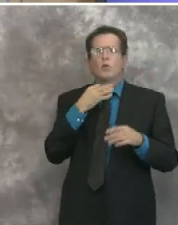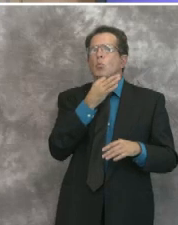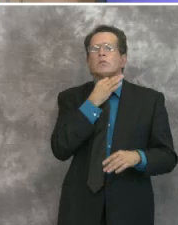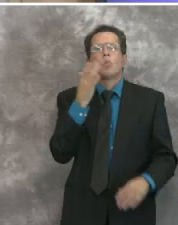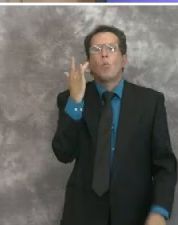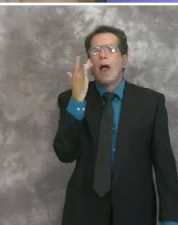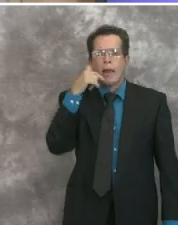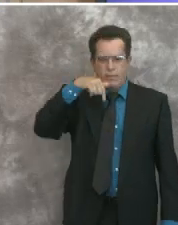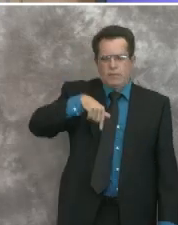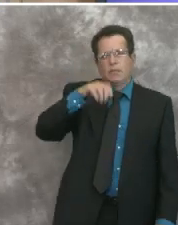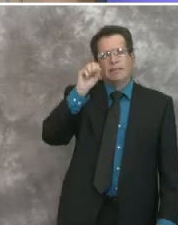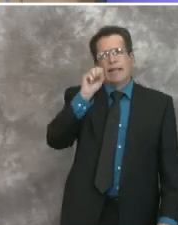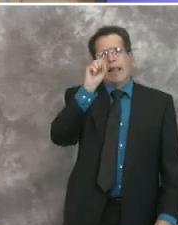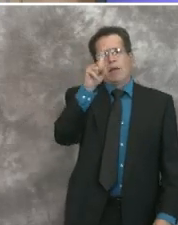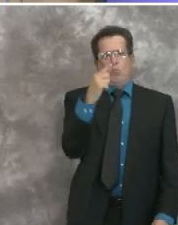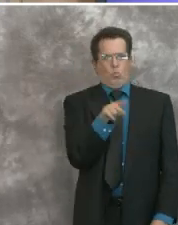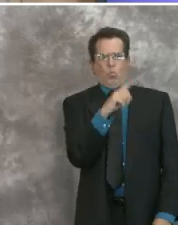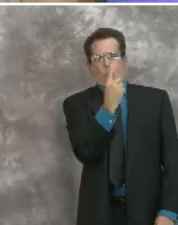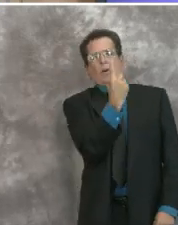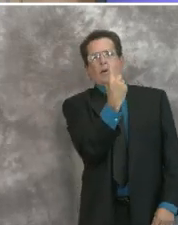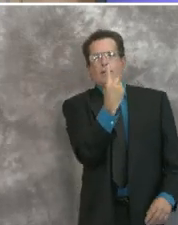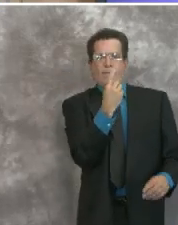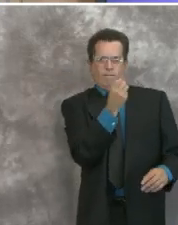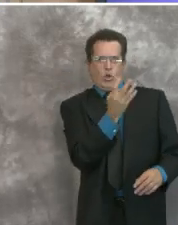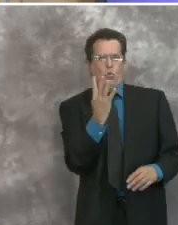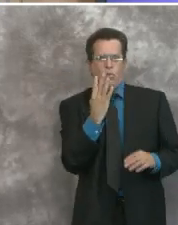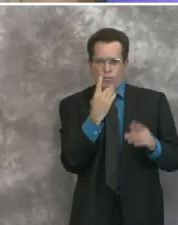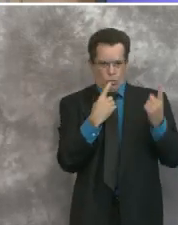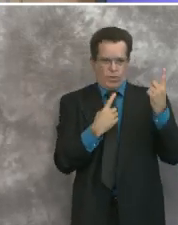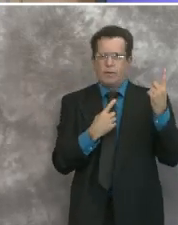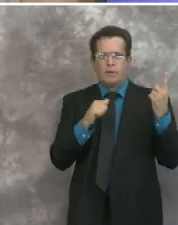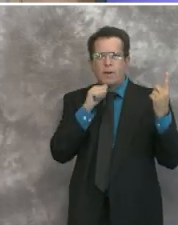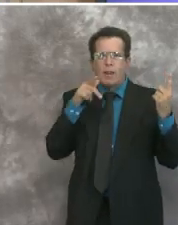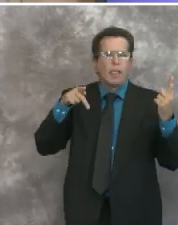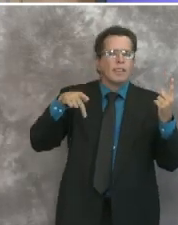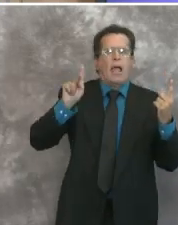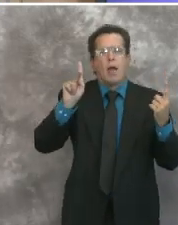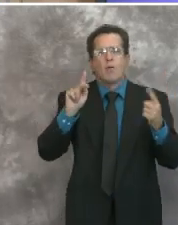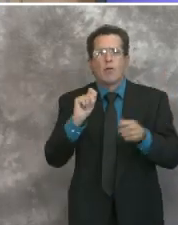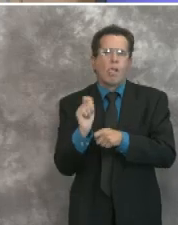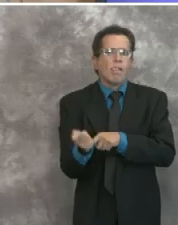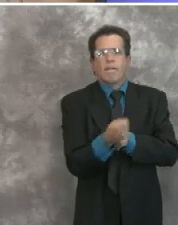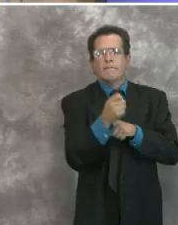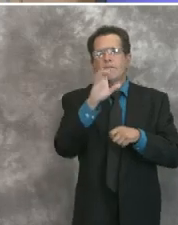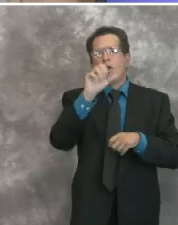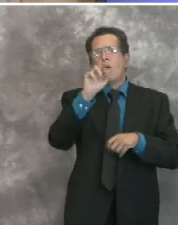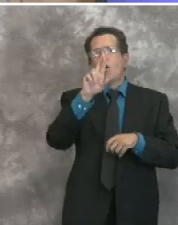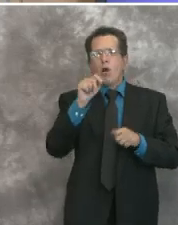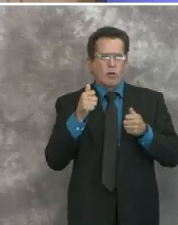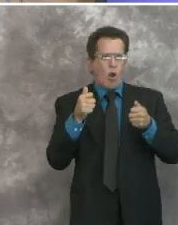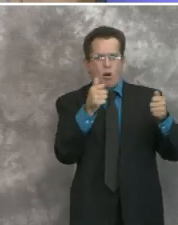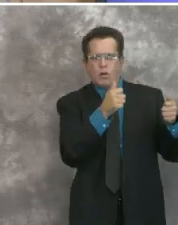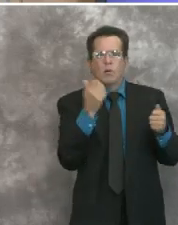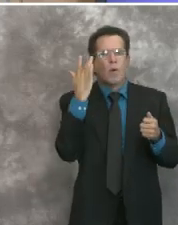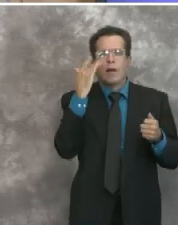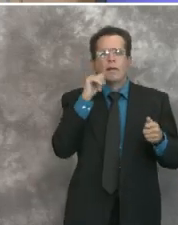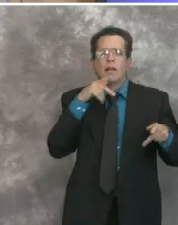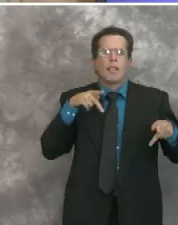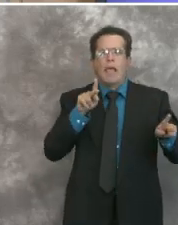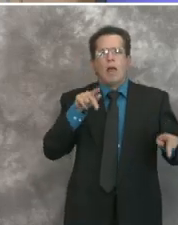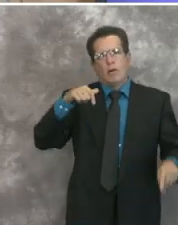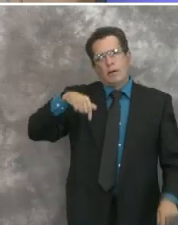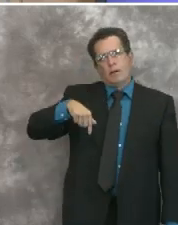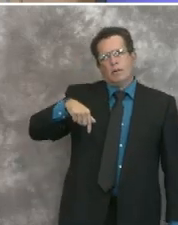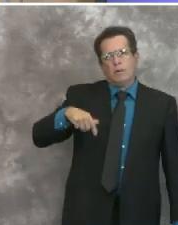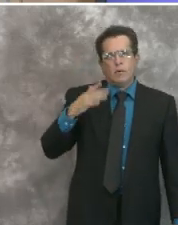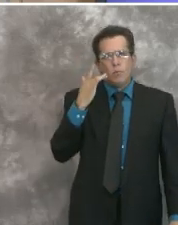why San Diego, which is one of very few counties left in the state that are not allowing golf carts, has decided not to allow them. Okay, I'm And going will to you let